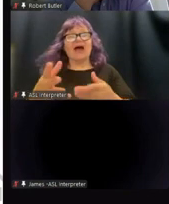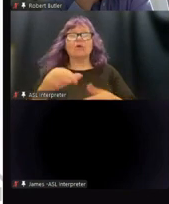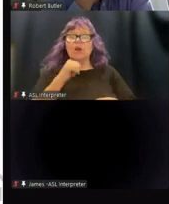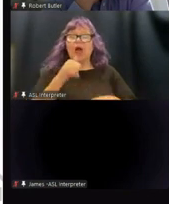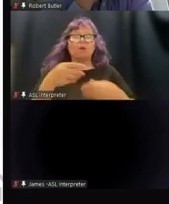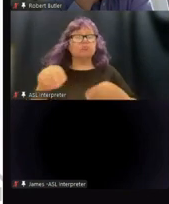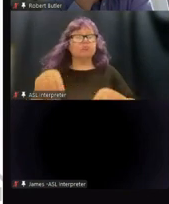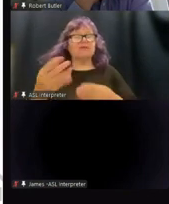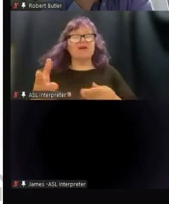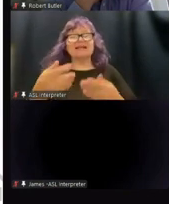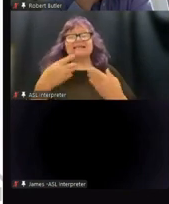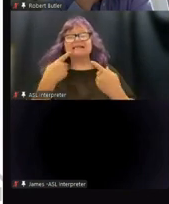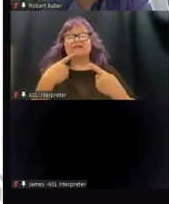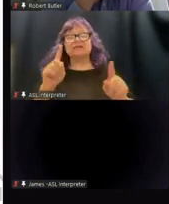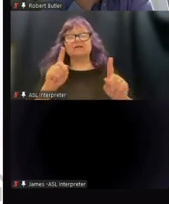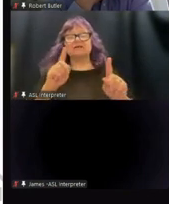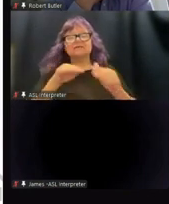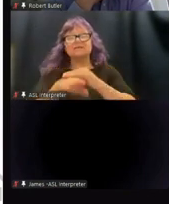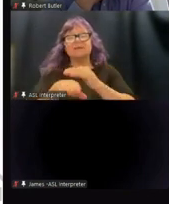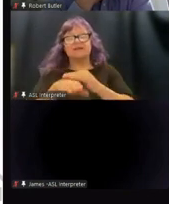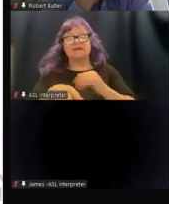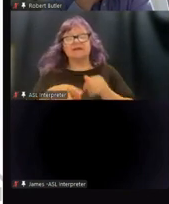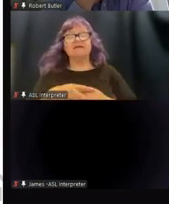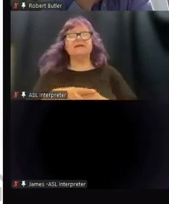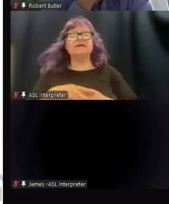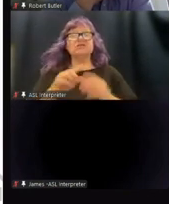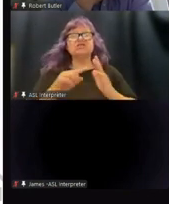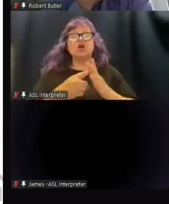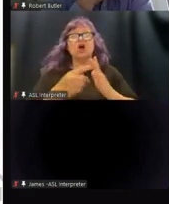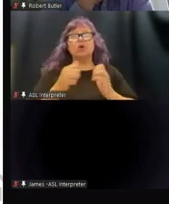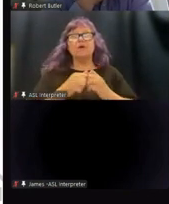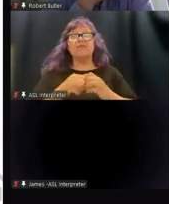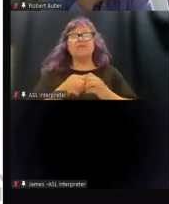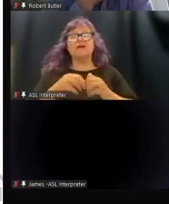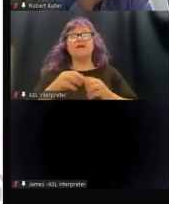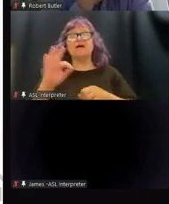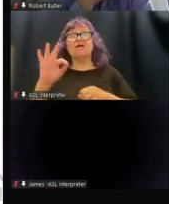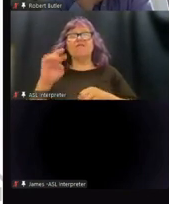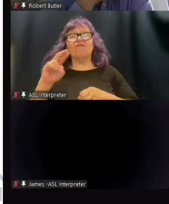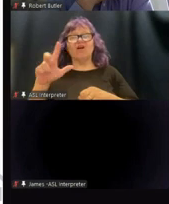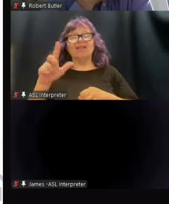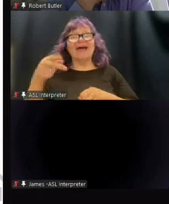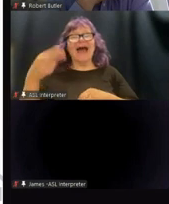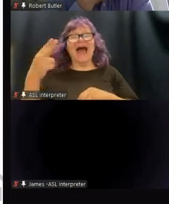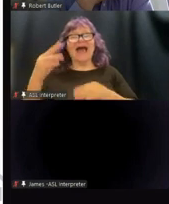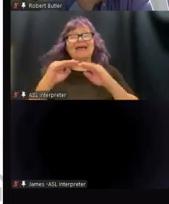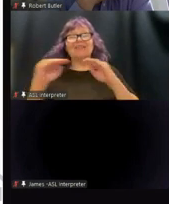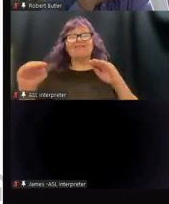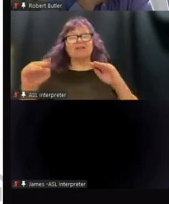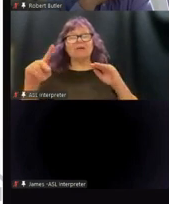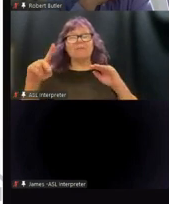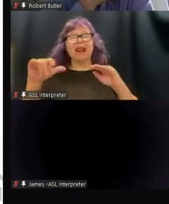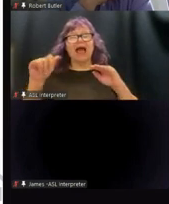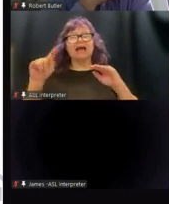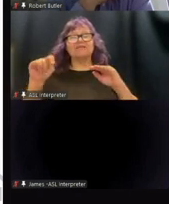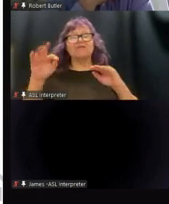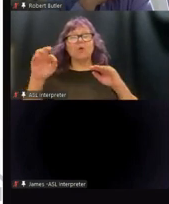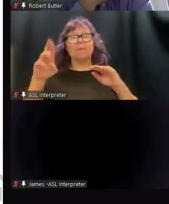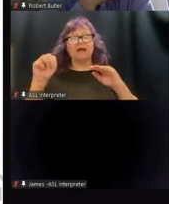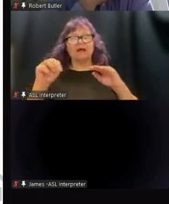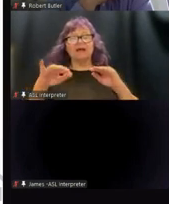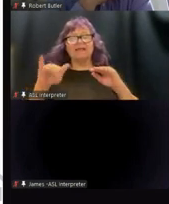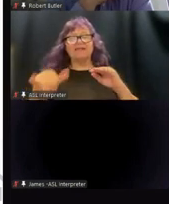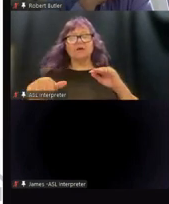good accessibility. So starting with our full high-level platforms, these are our north stations, our